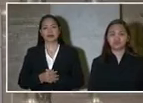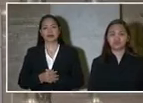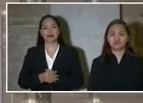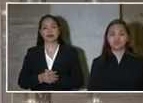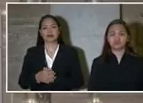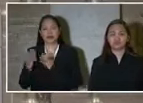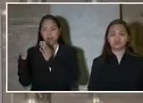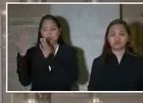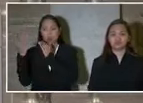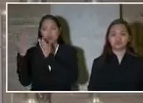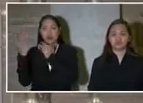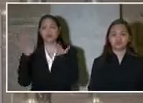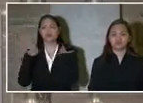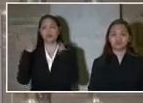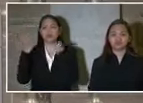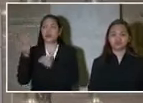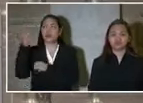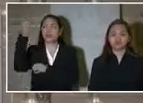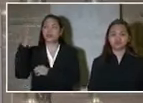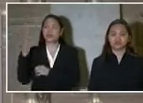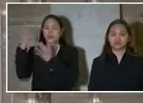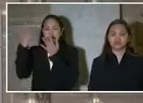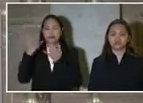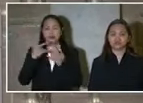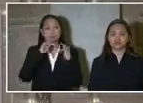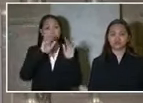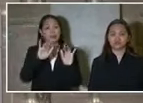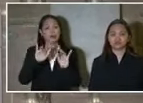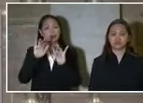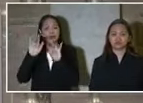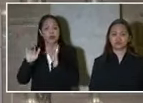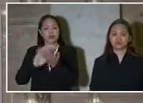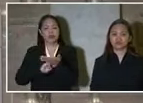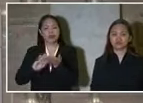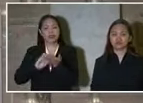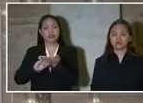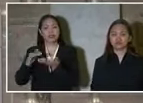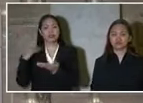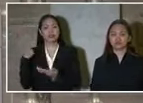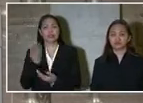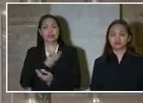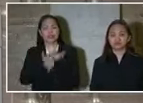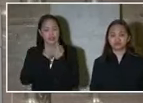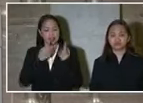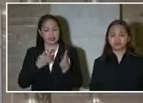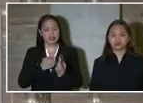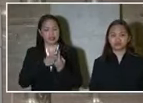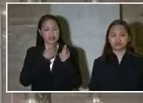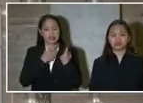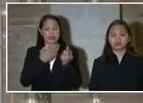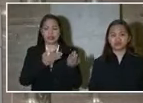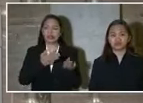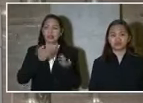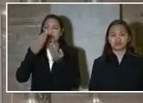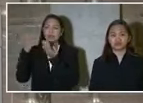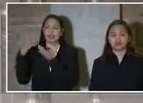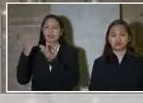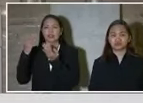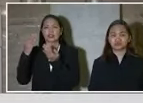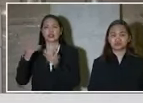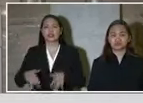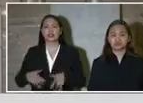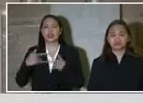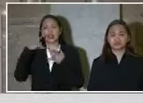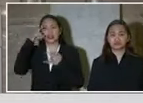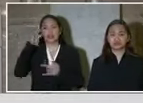may Almighty God have mercy on us, forgive us our sins, and bring us to